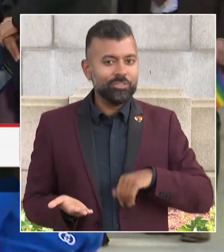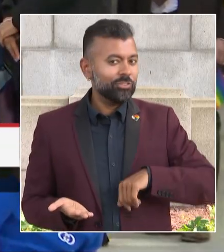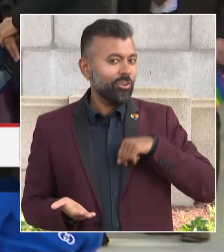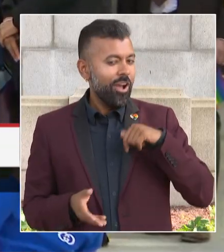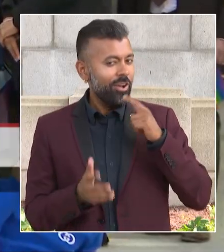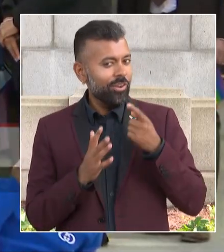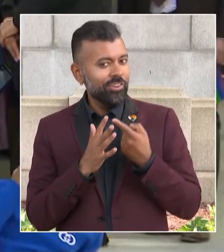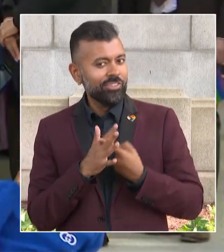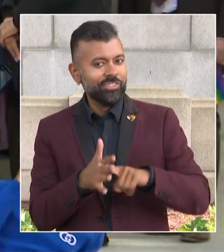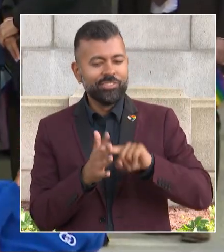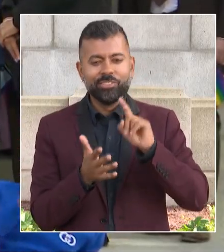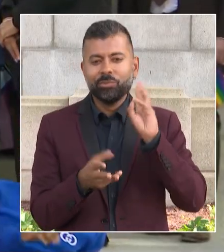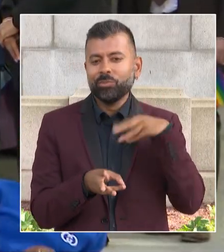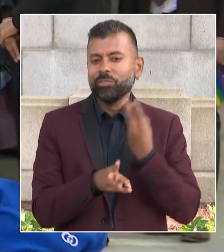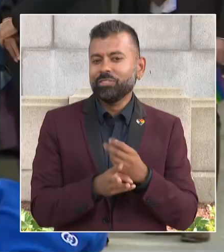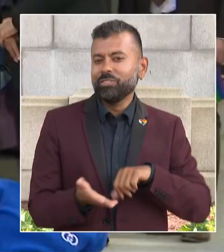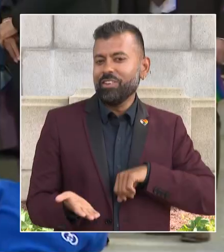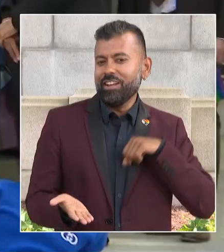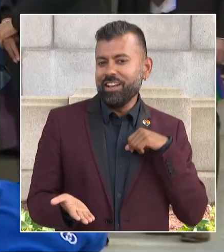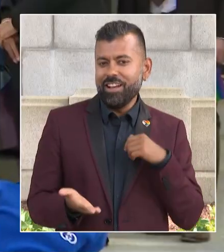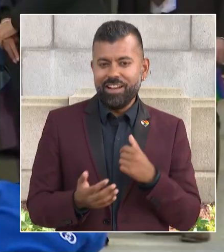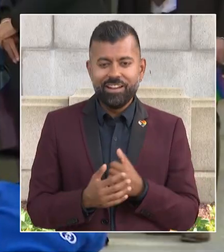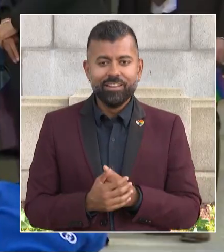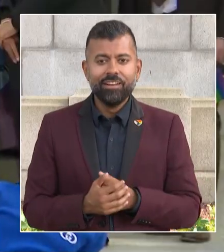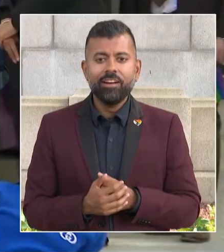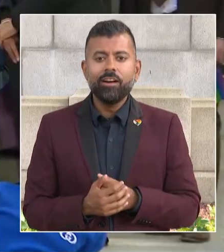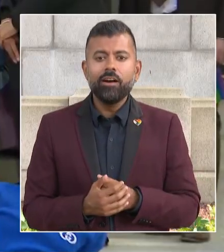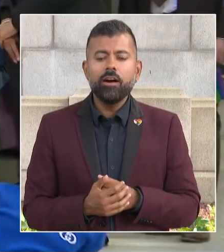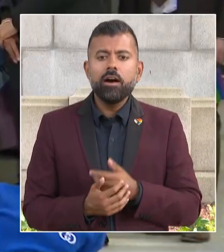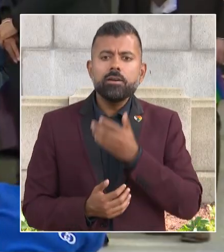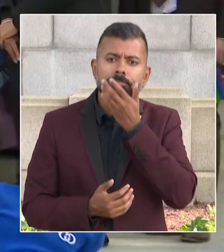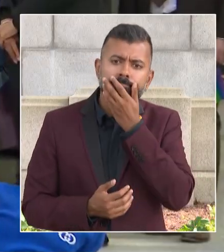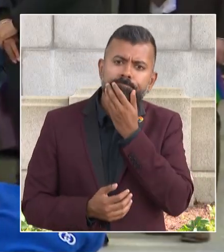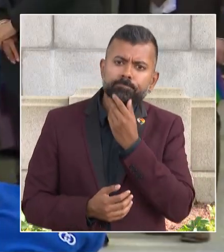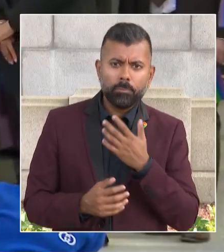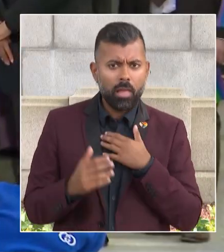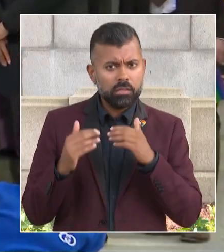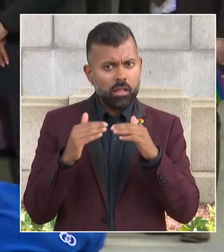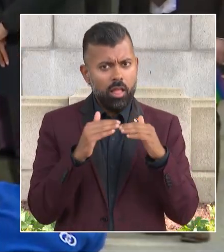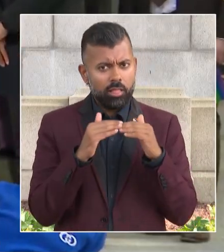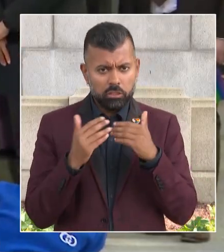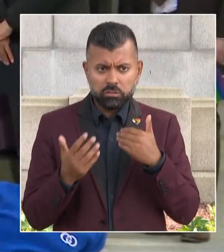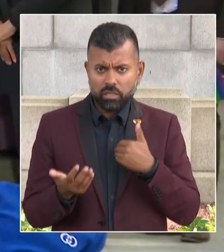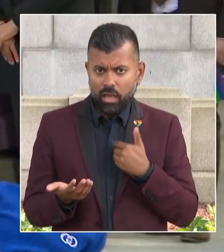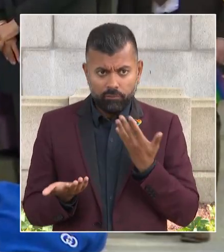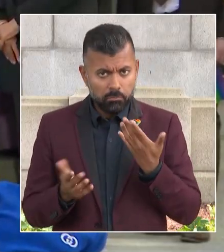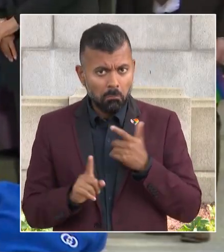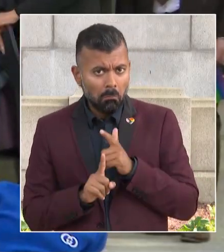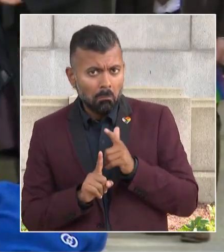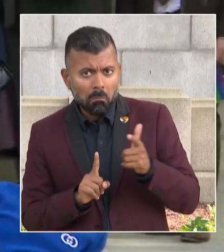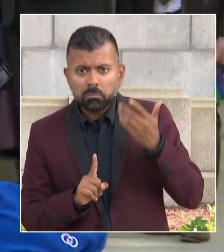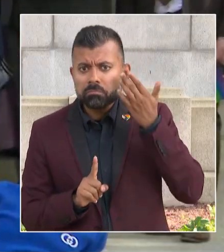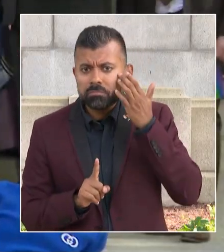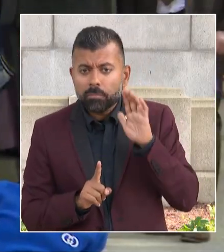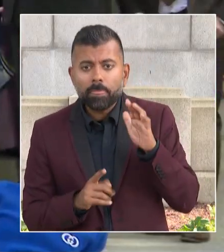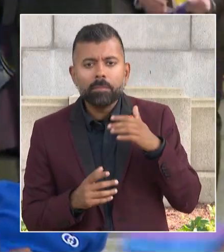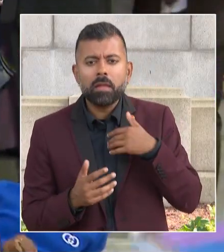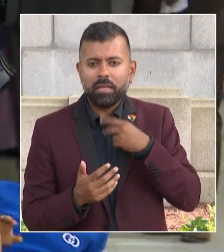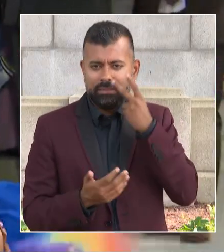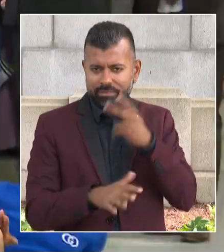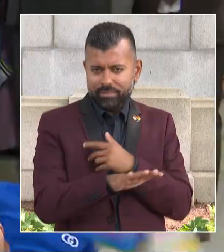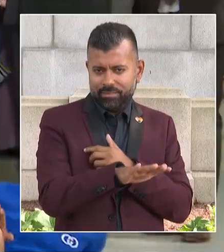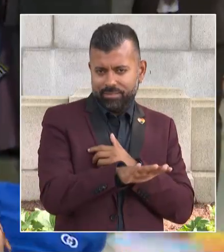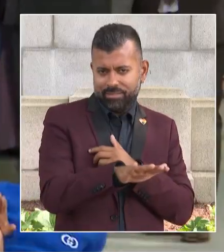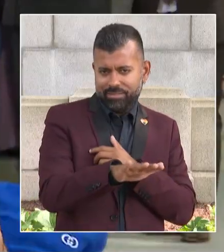don't know how many of my council colleagues are speaking, but I do want to acknowledge everyone who is here. Councilmember Brianna Doe from Ward 1,